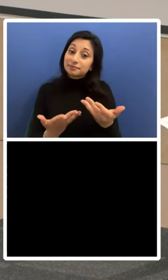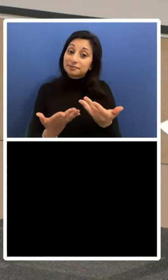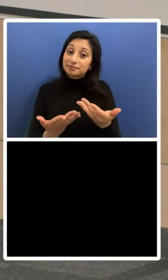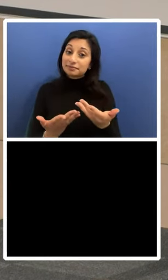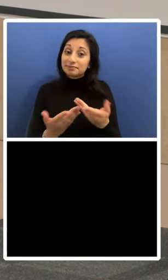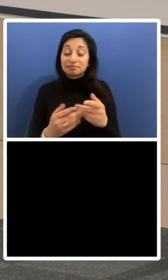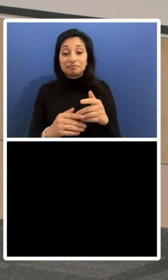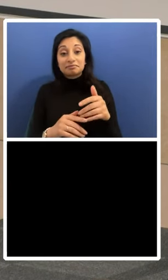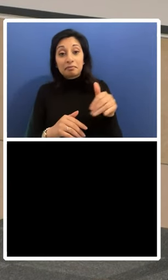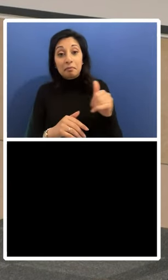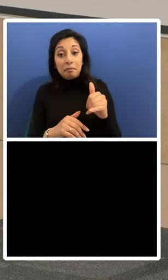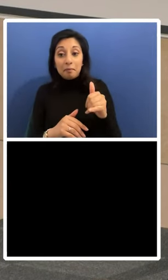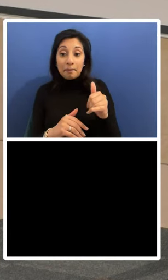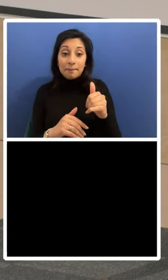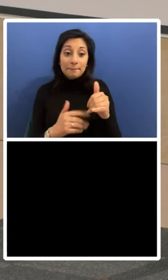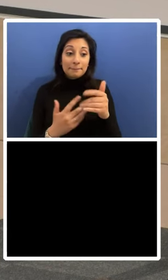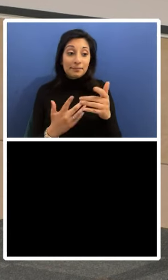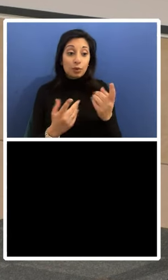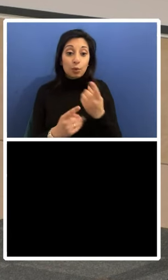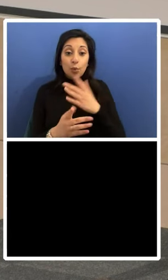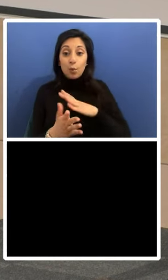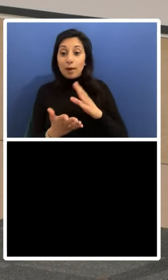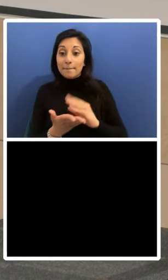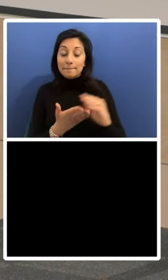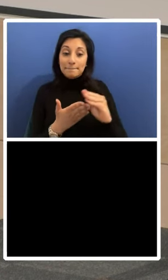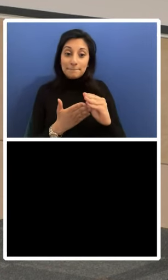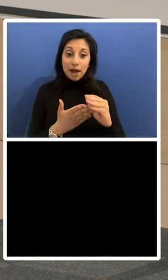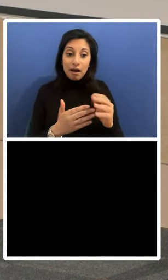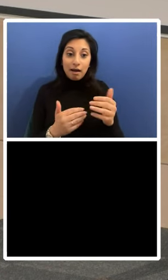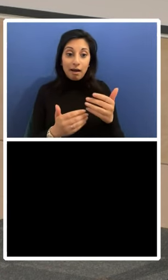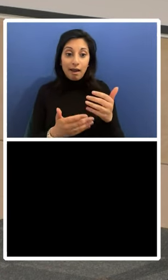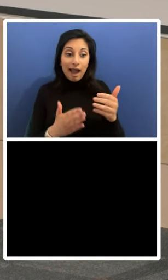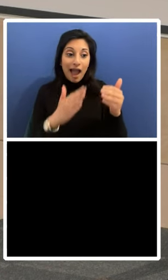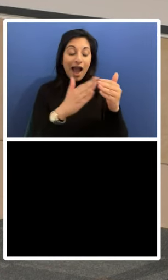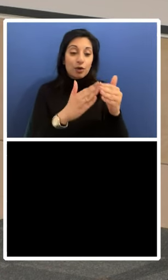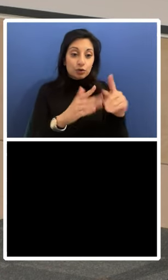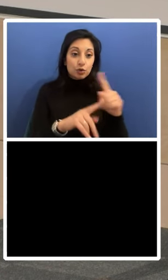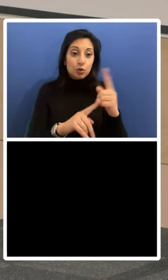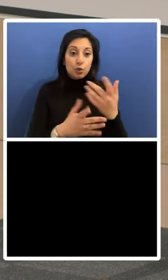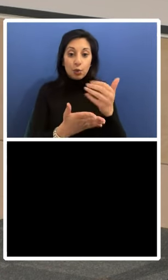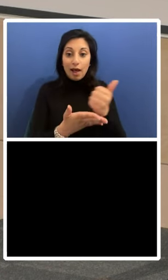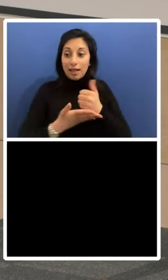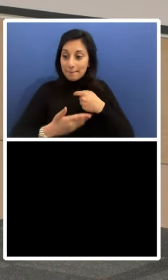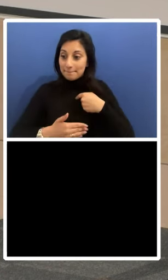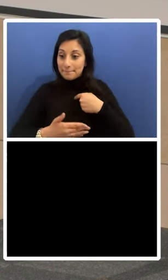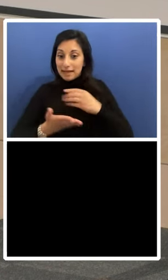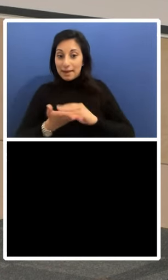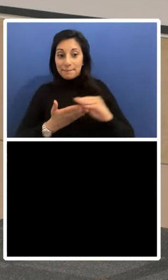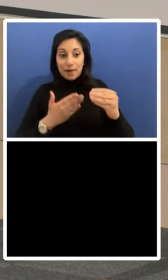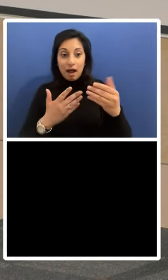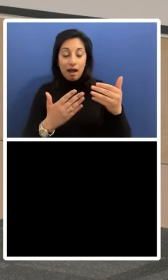buy a house? You know, who helps my sister buy a house? Who helps me buy a house, for that matter?